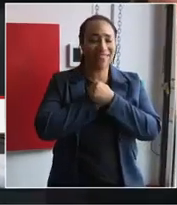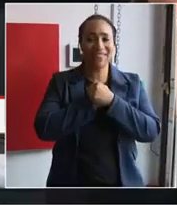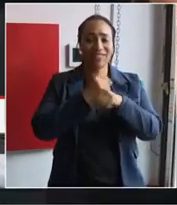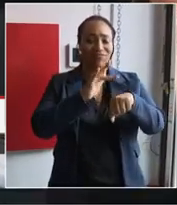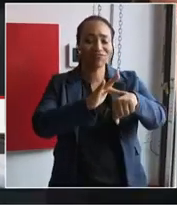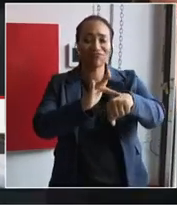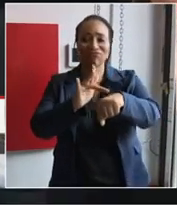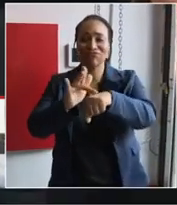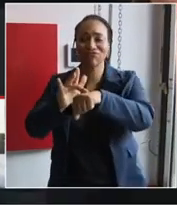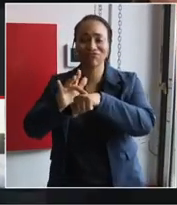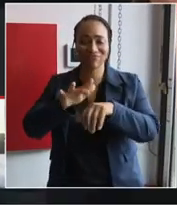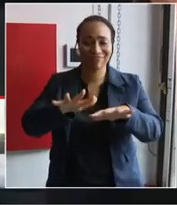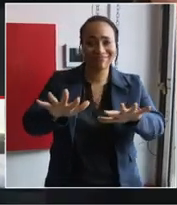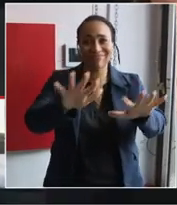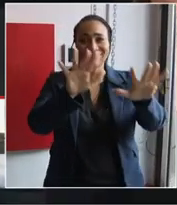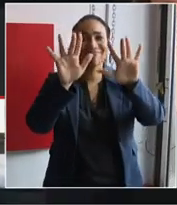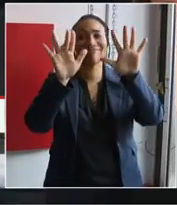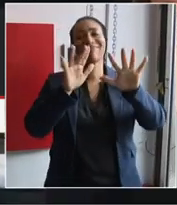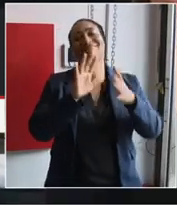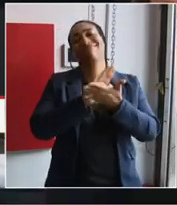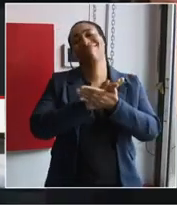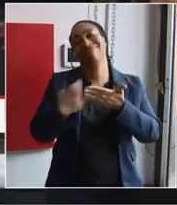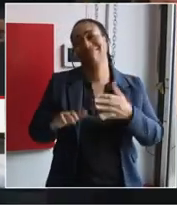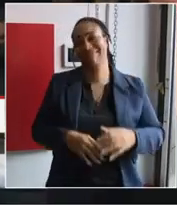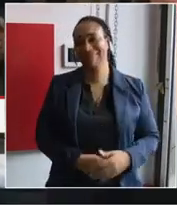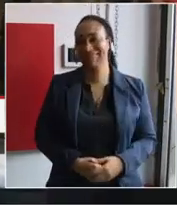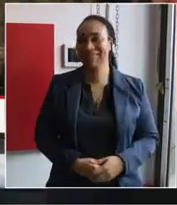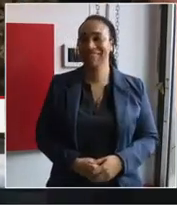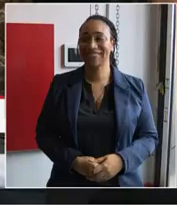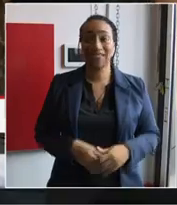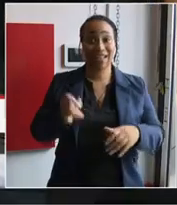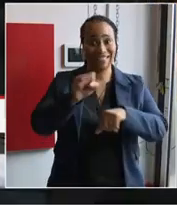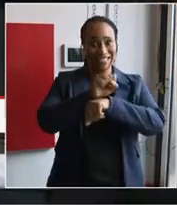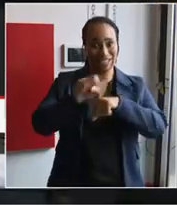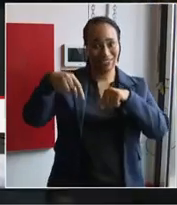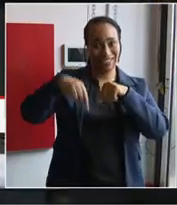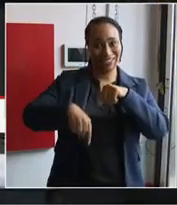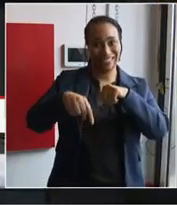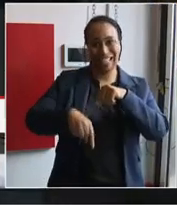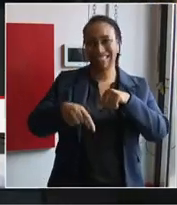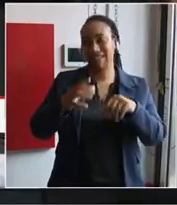think also the live stage is going to be well sought after.